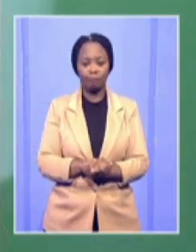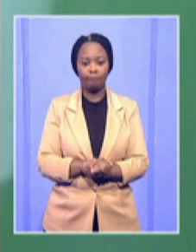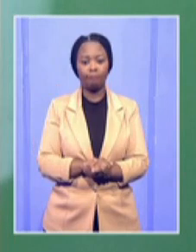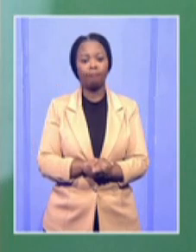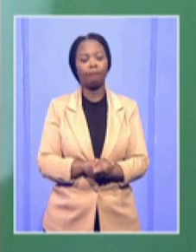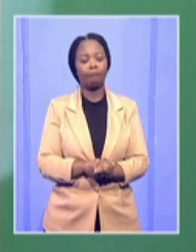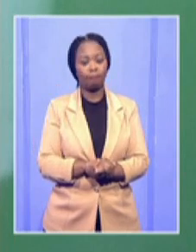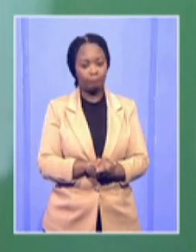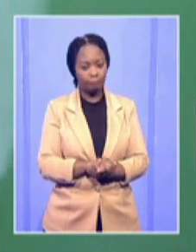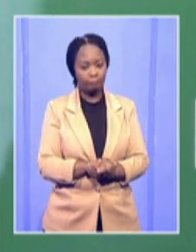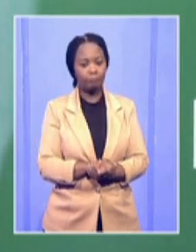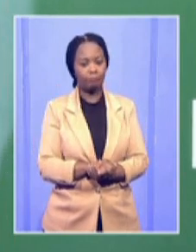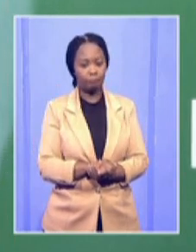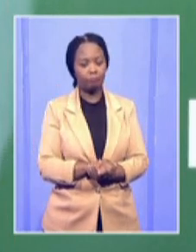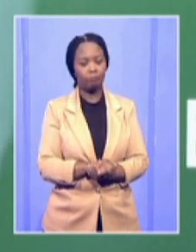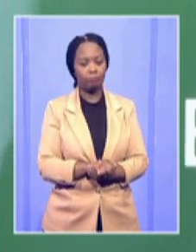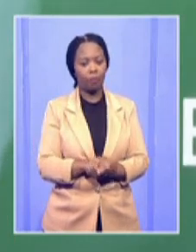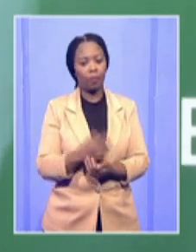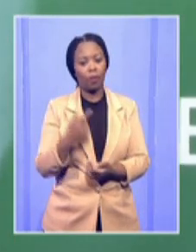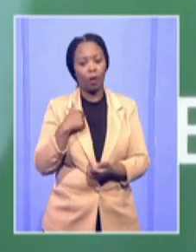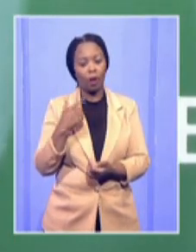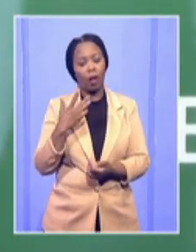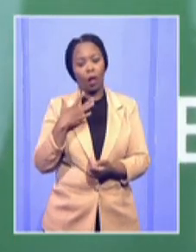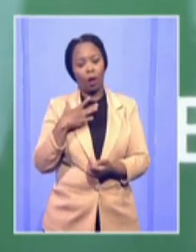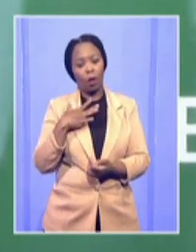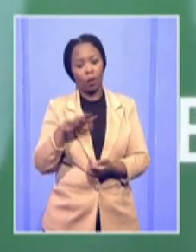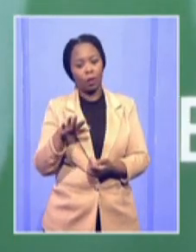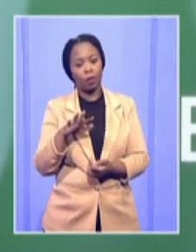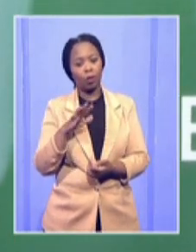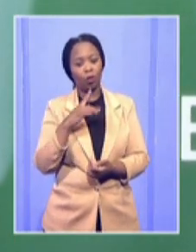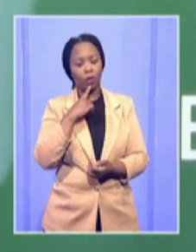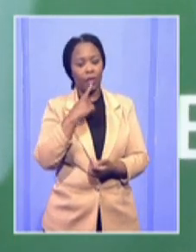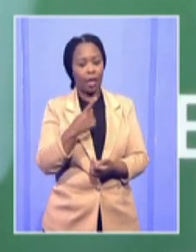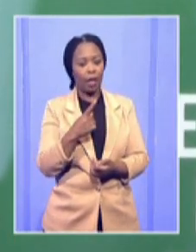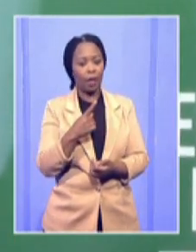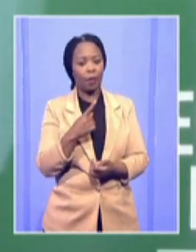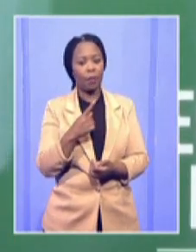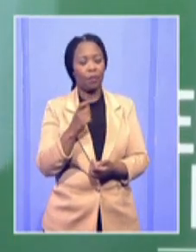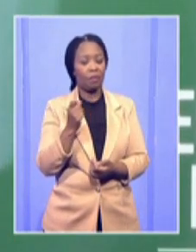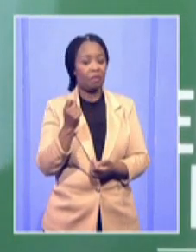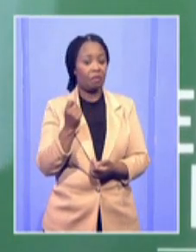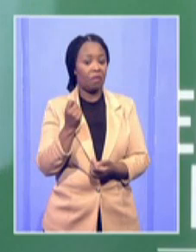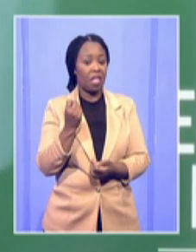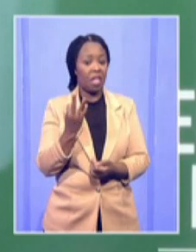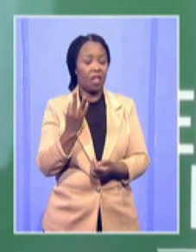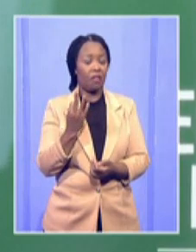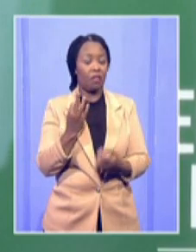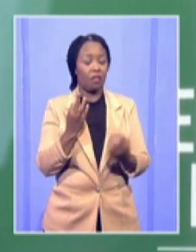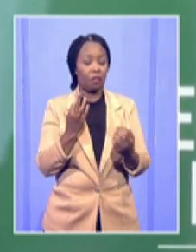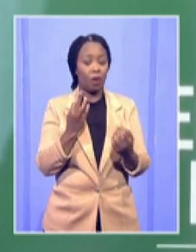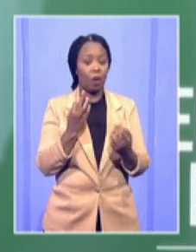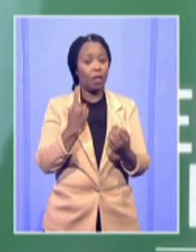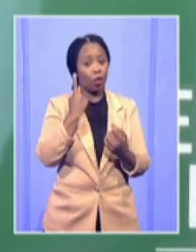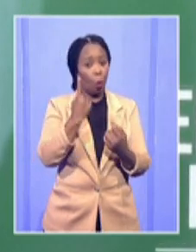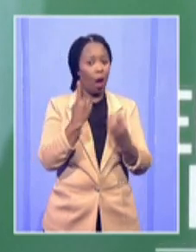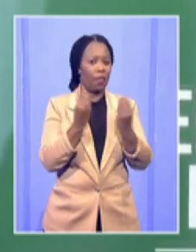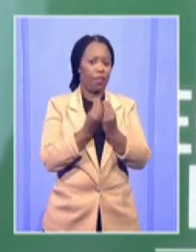We would like to highlight that if there is one thing that COVID has taught us in this